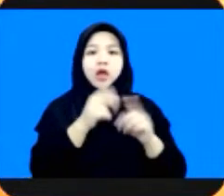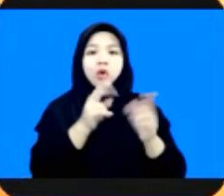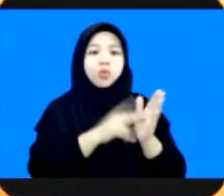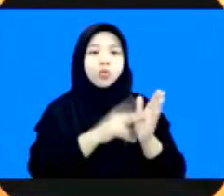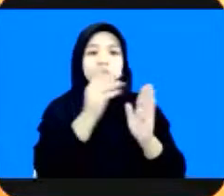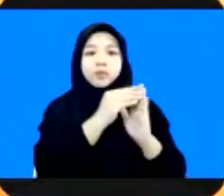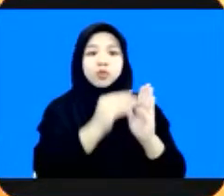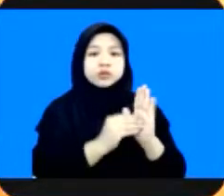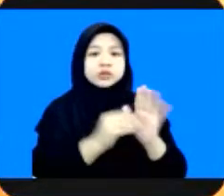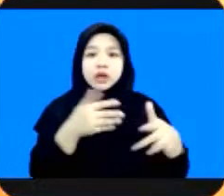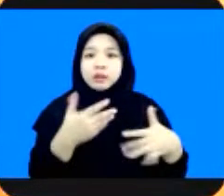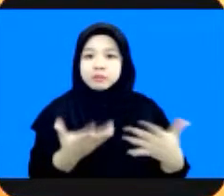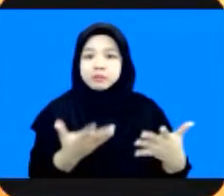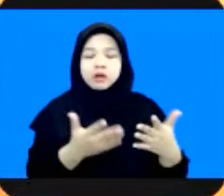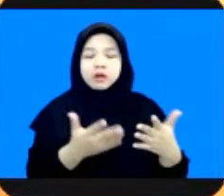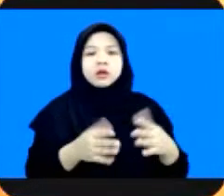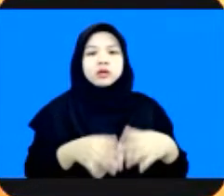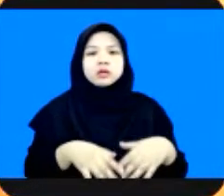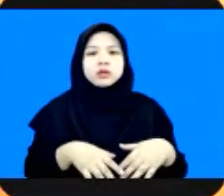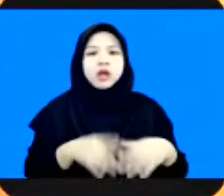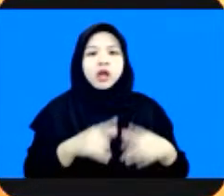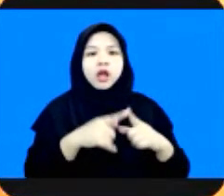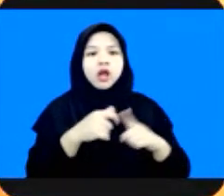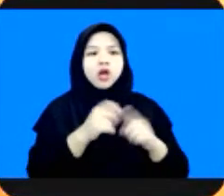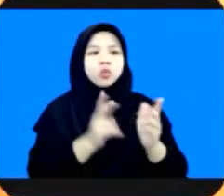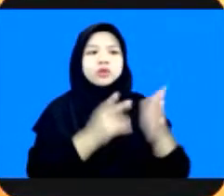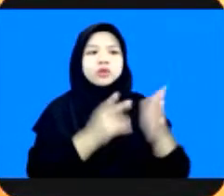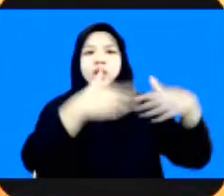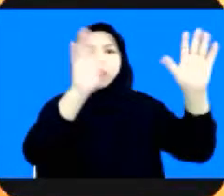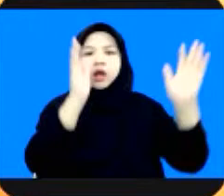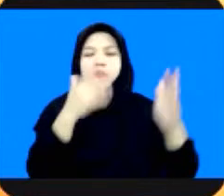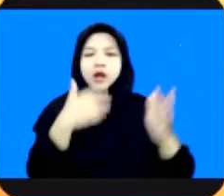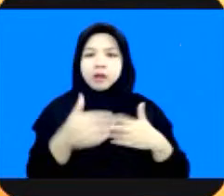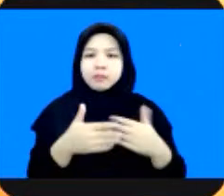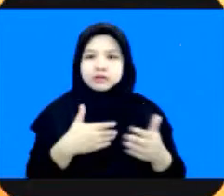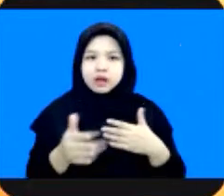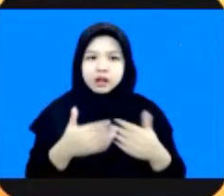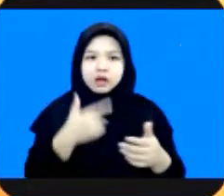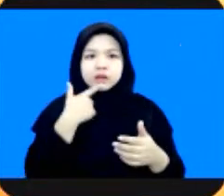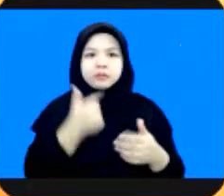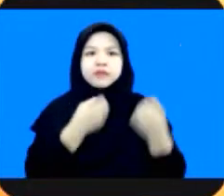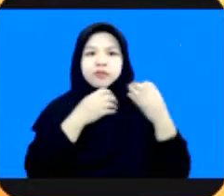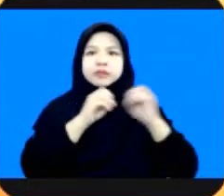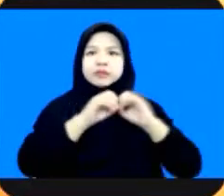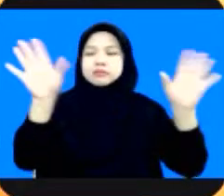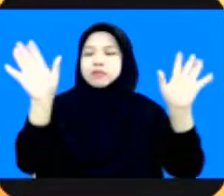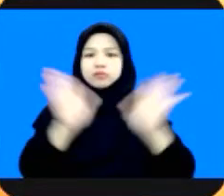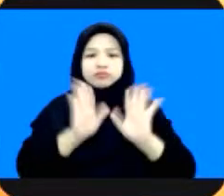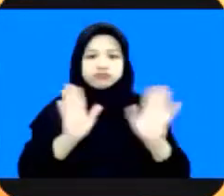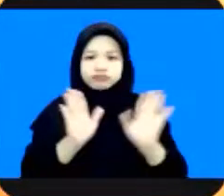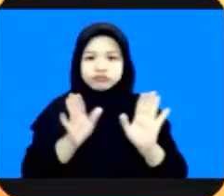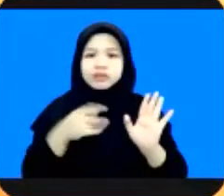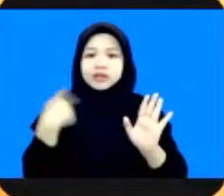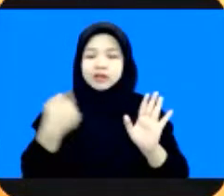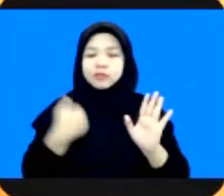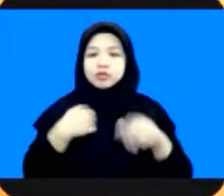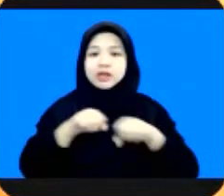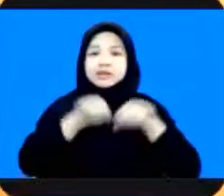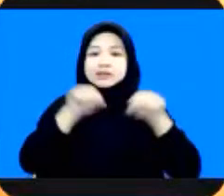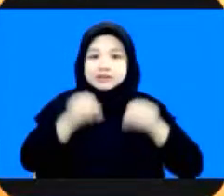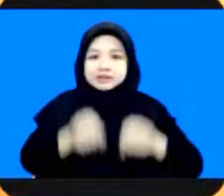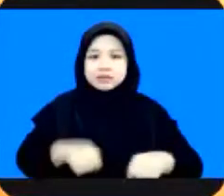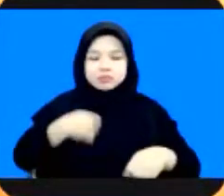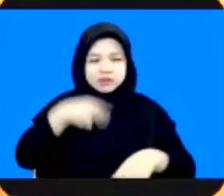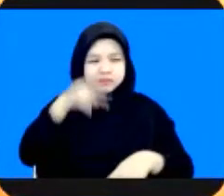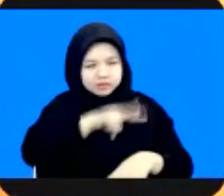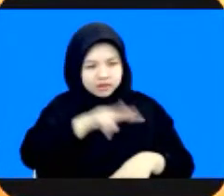the same actors to create another account. And we have a system to detect when an actor that is already removed for